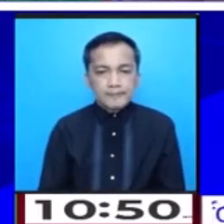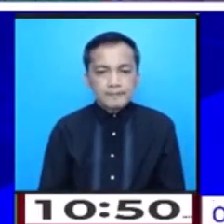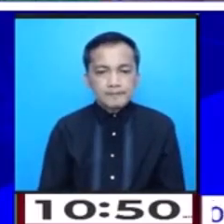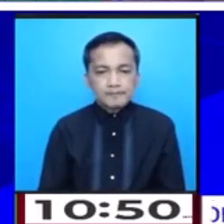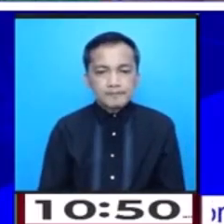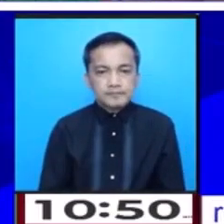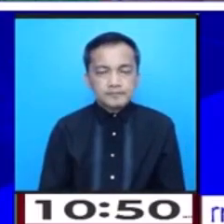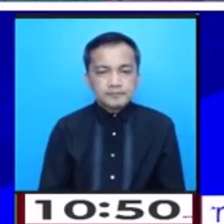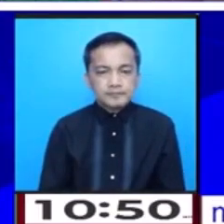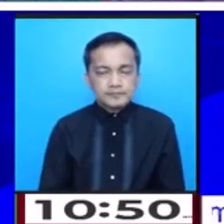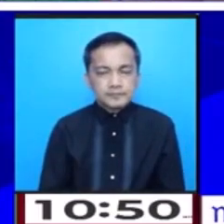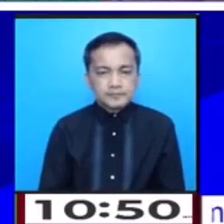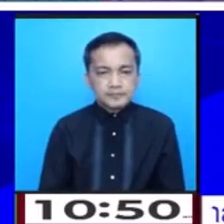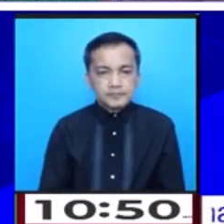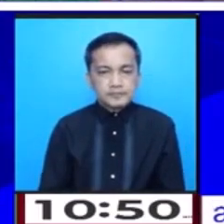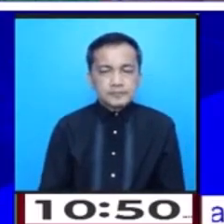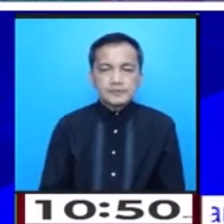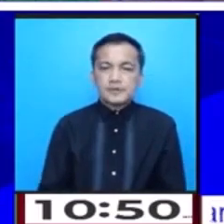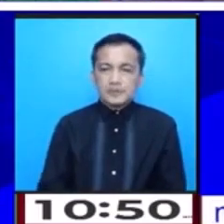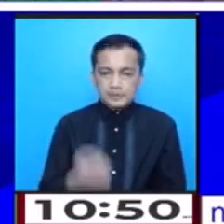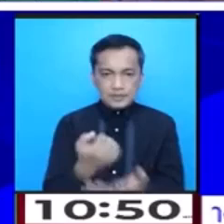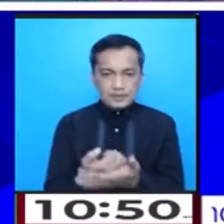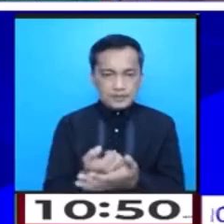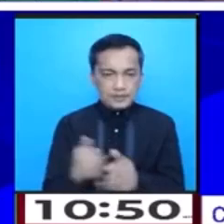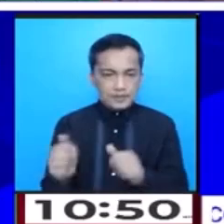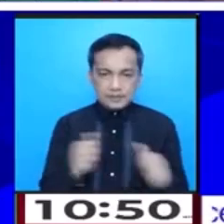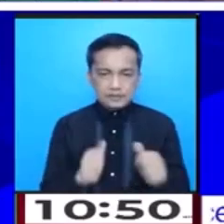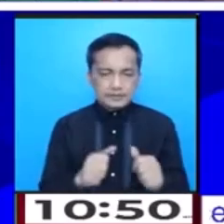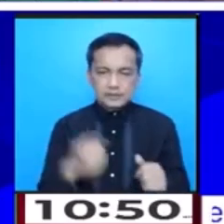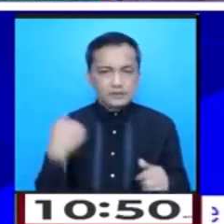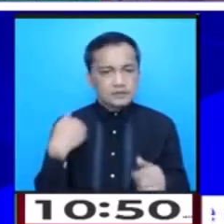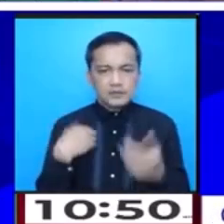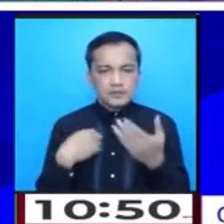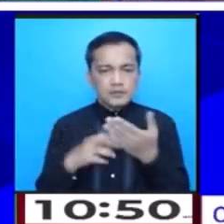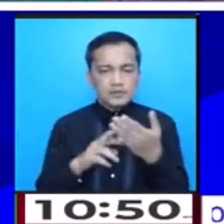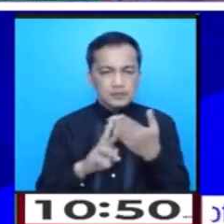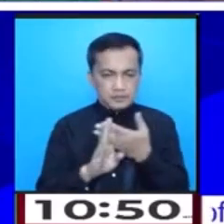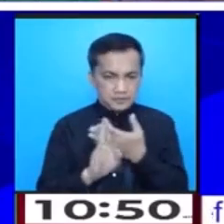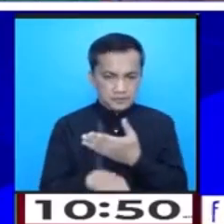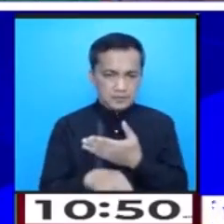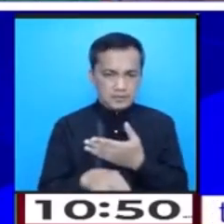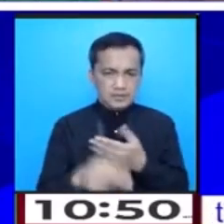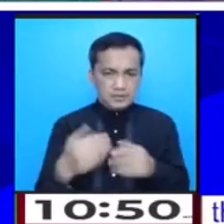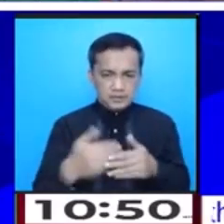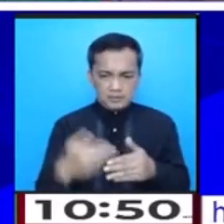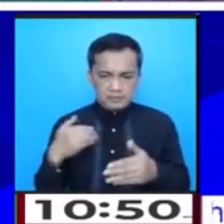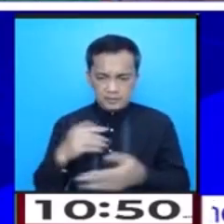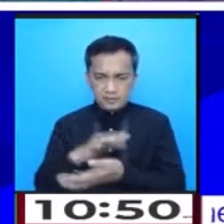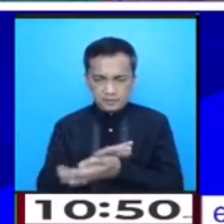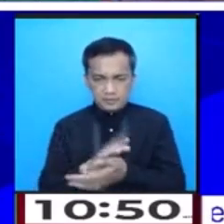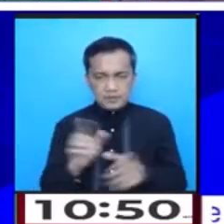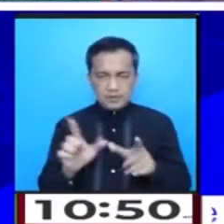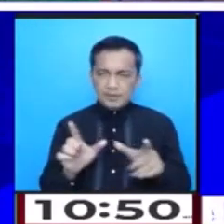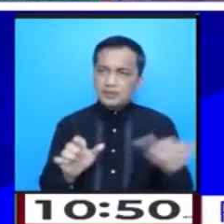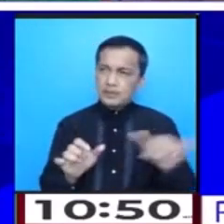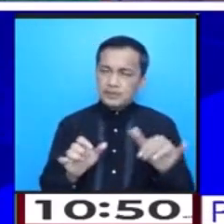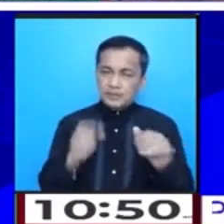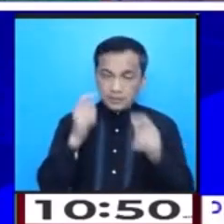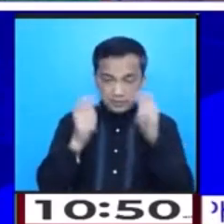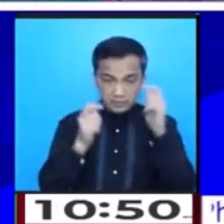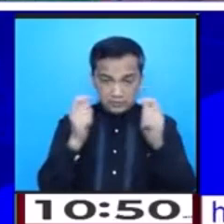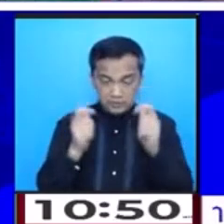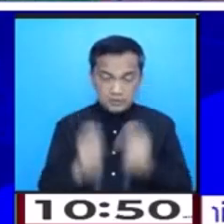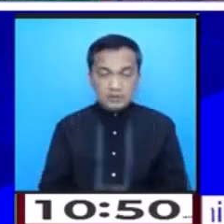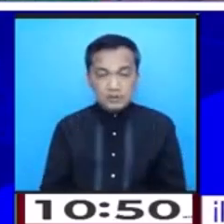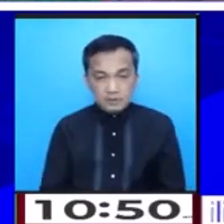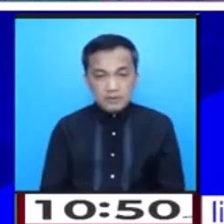where economic activities have not returned to their pre-pandemic level, and that includes tourism. Of course, mining